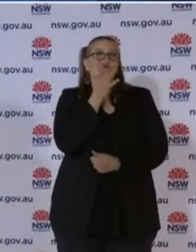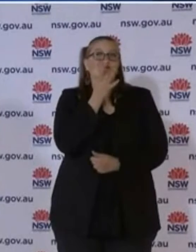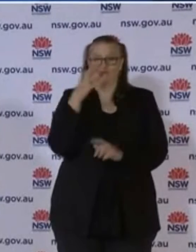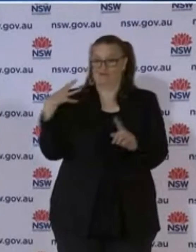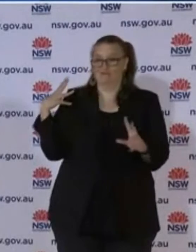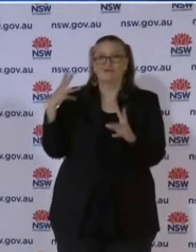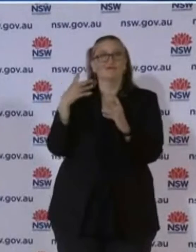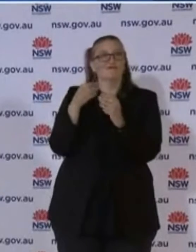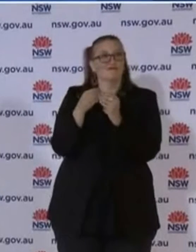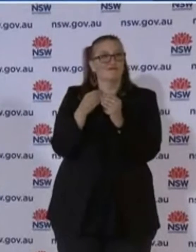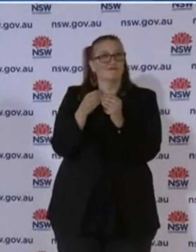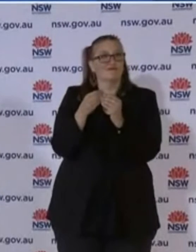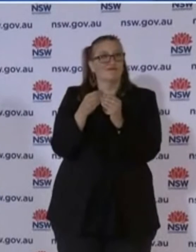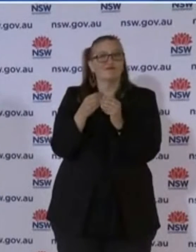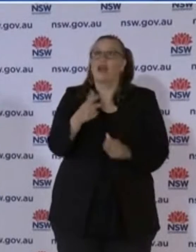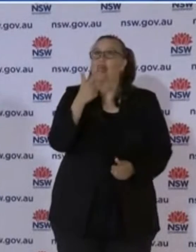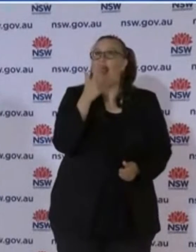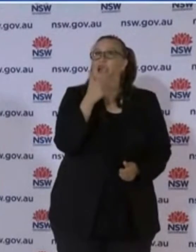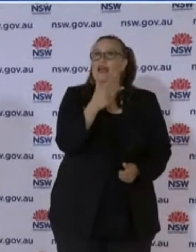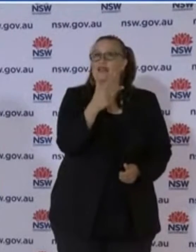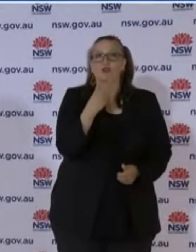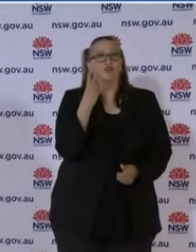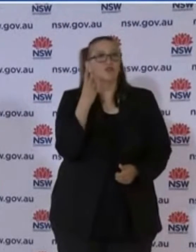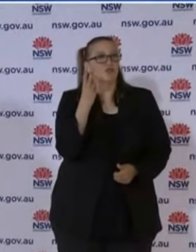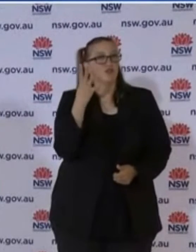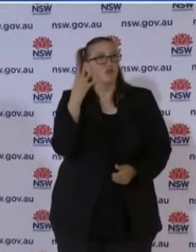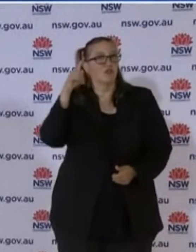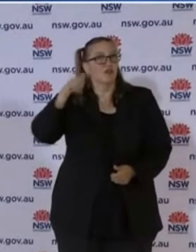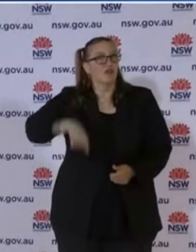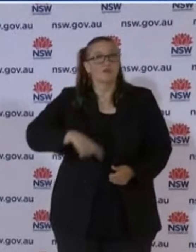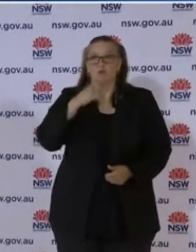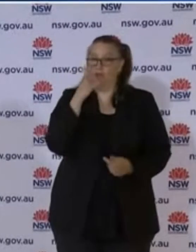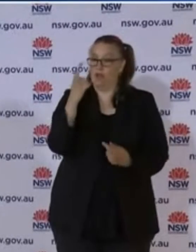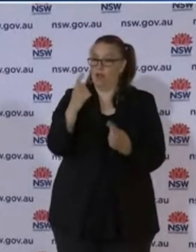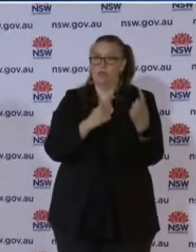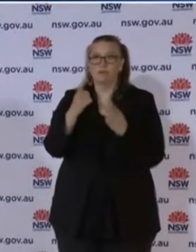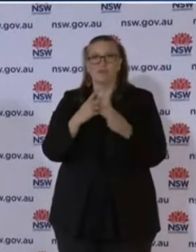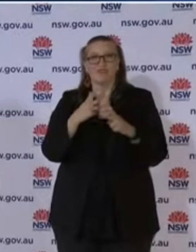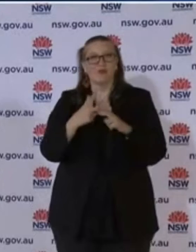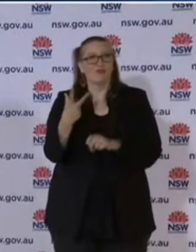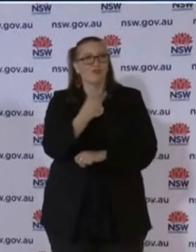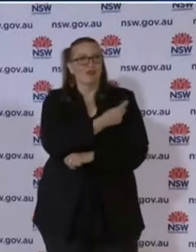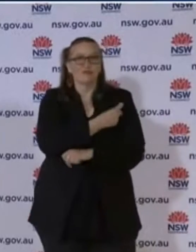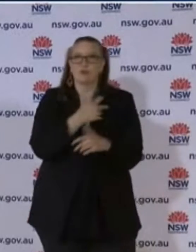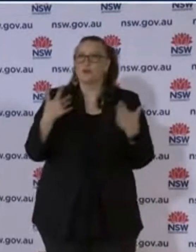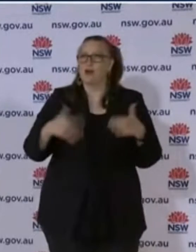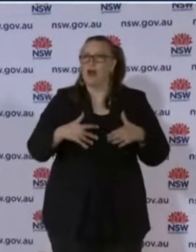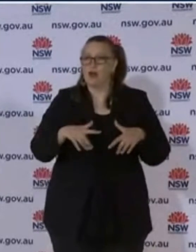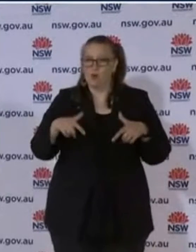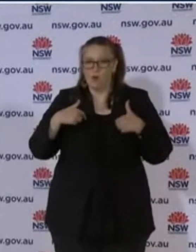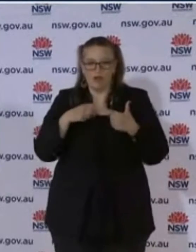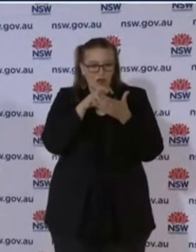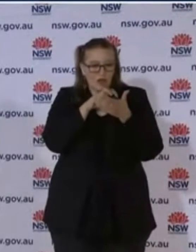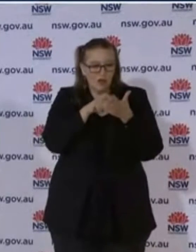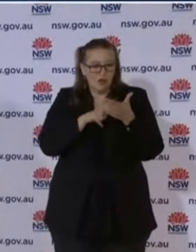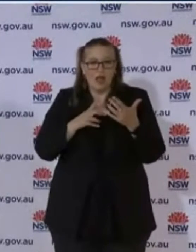had 834,000 people come forward and get a jab. That is an outstanding result. It's broken all our records. And I